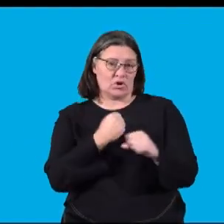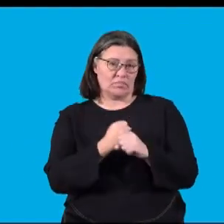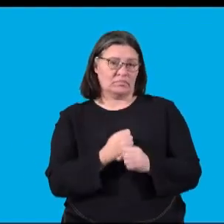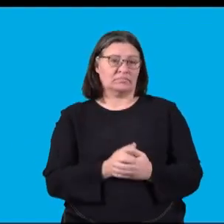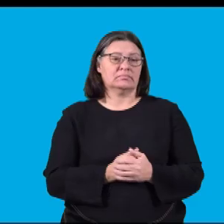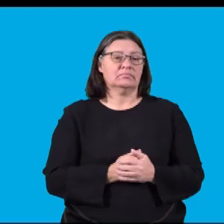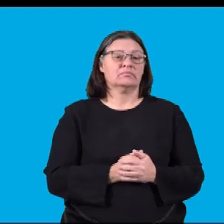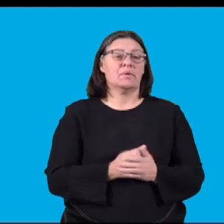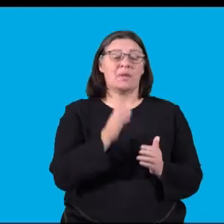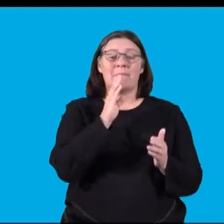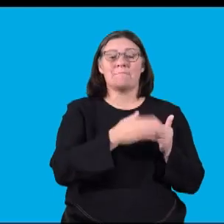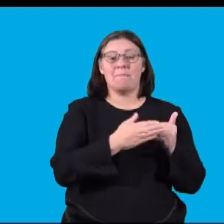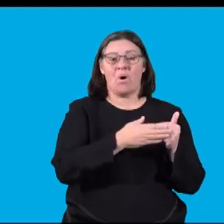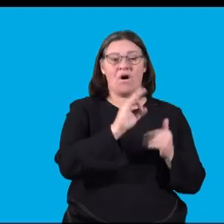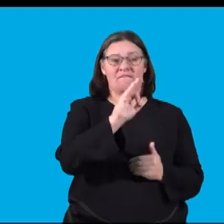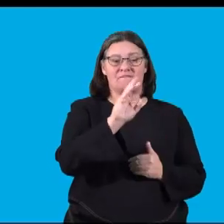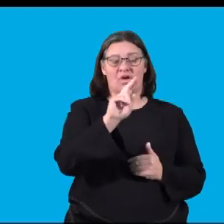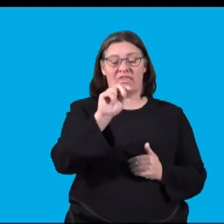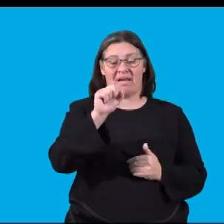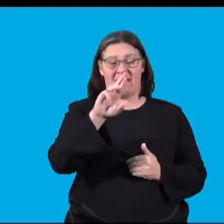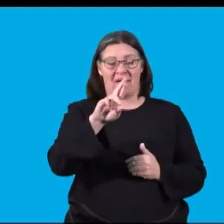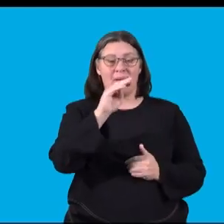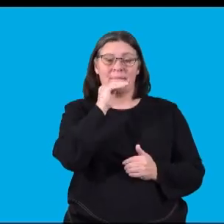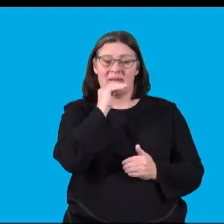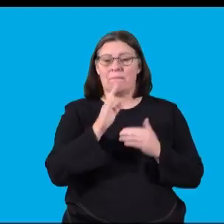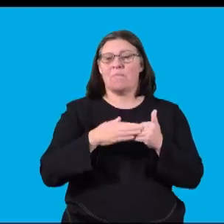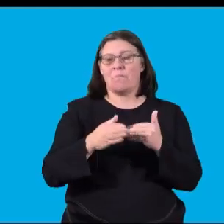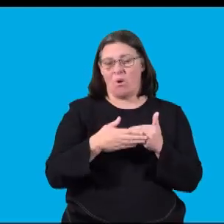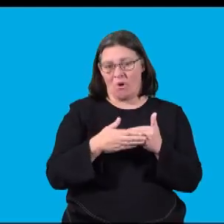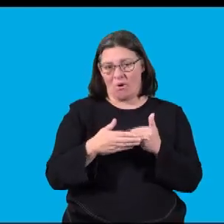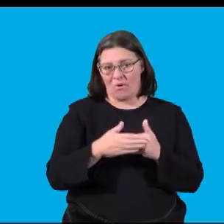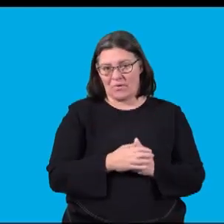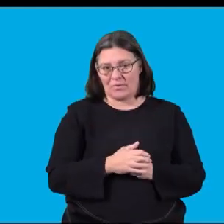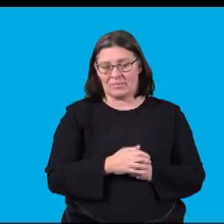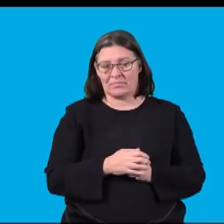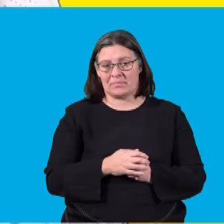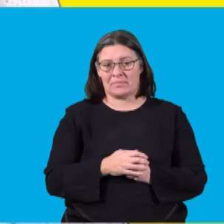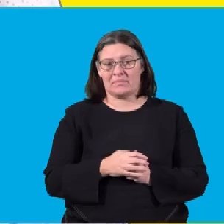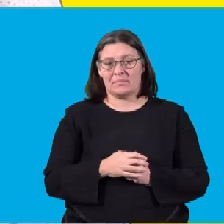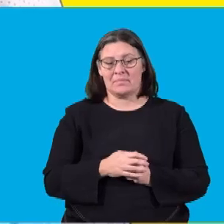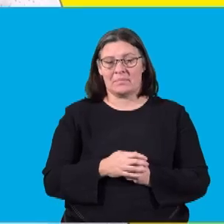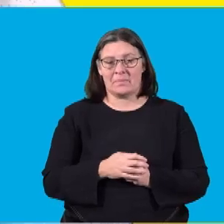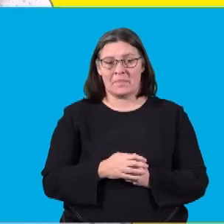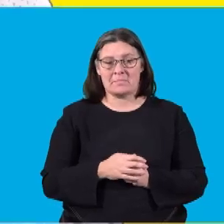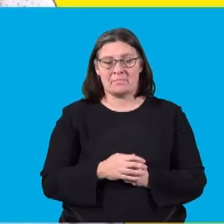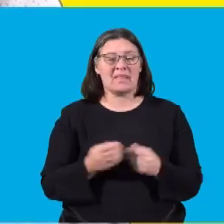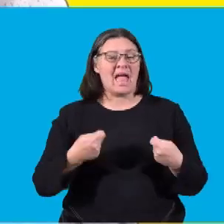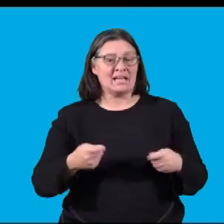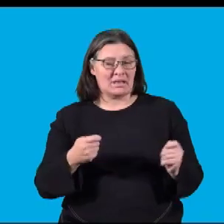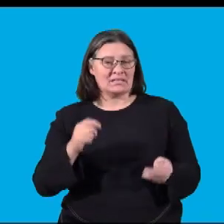words, a further, okay? So that simply means this is an accrued